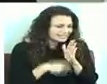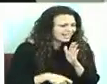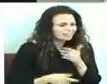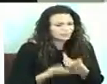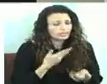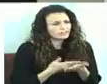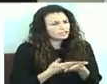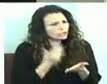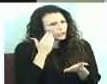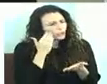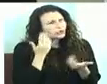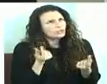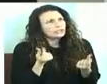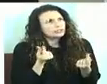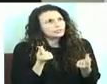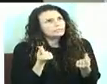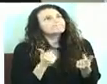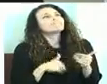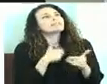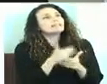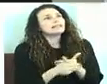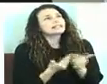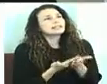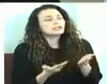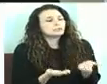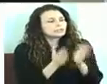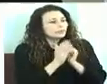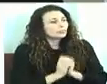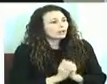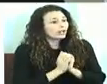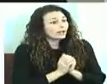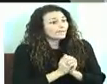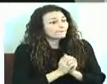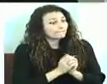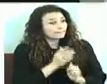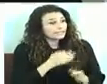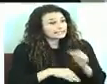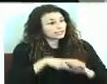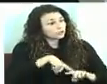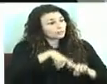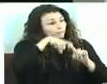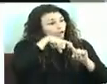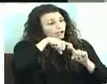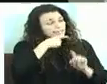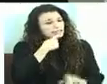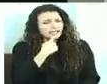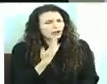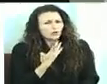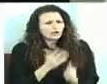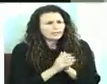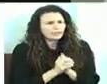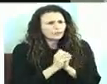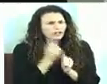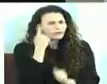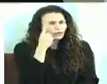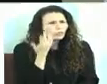next thing that you should do is pray, you have to pause for a moment and say to yourself, what am I praying